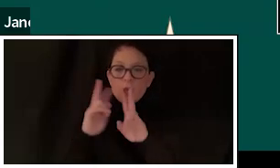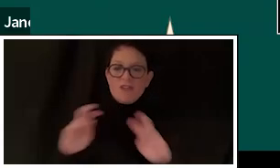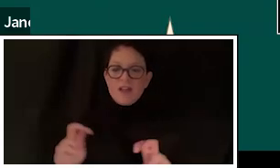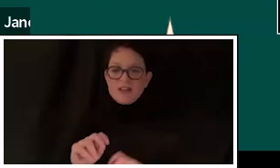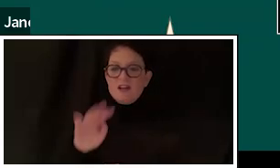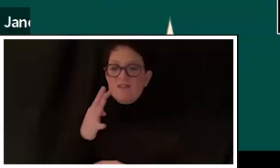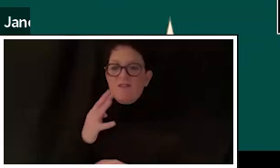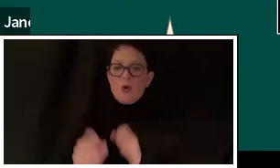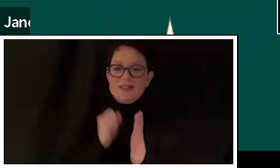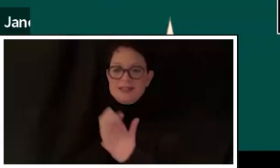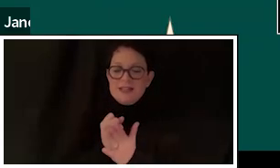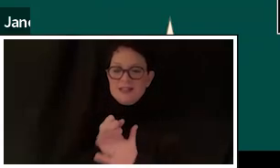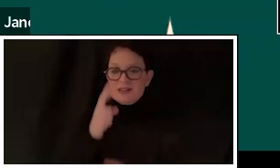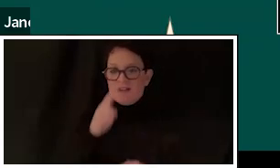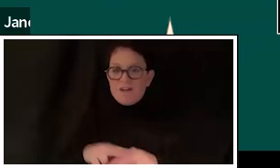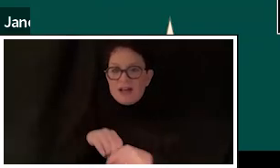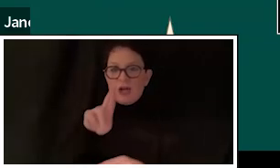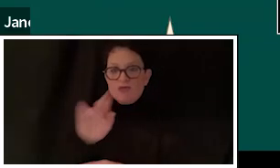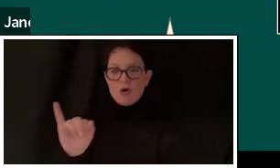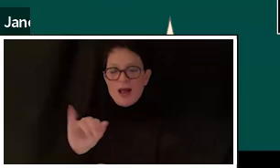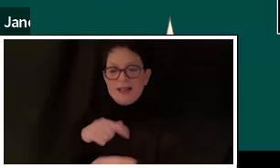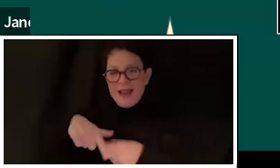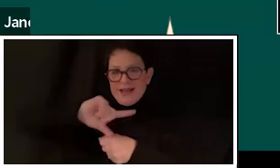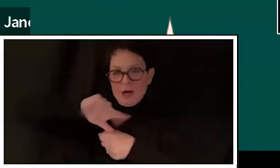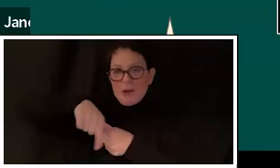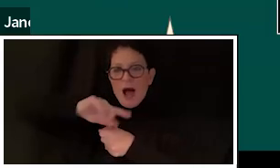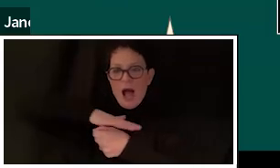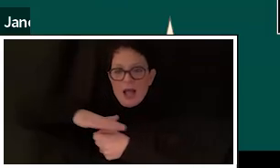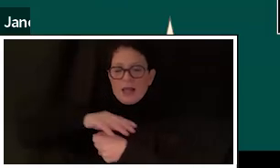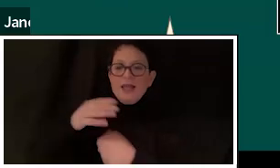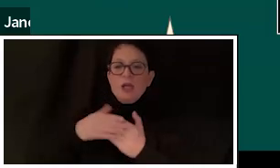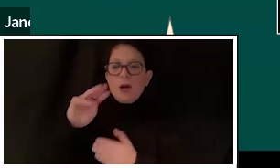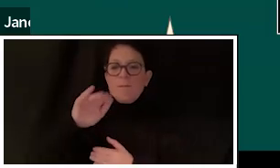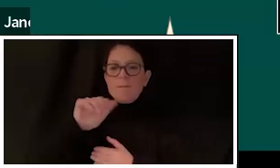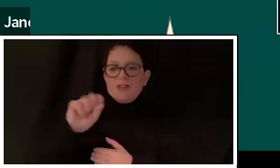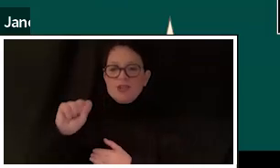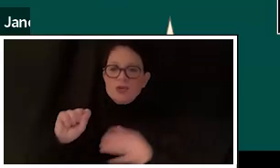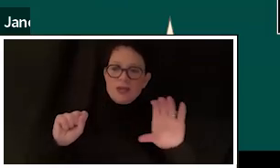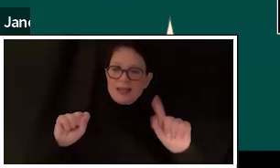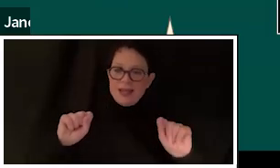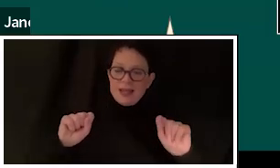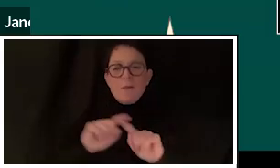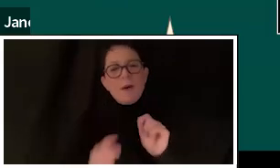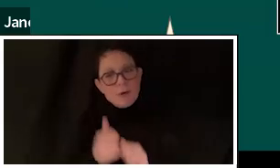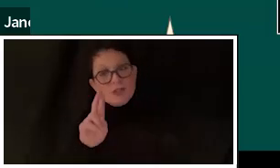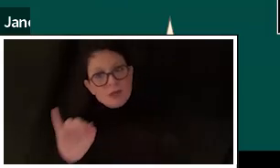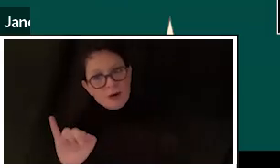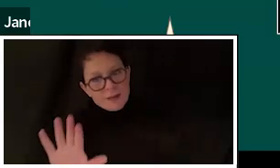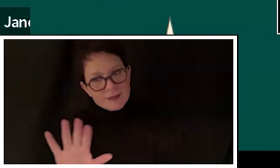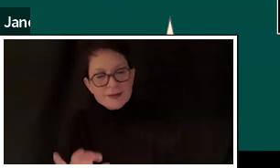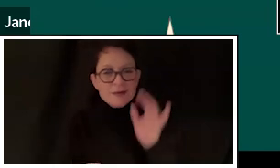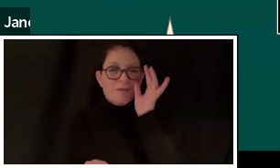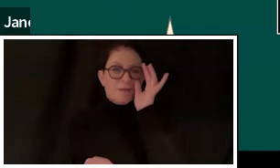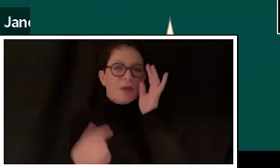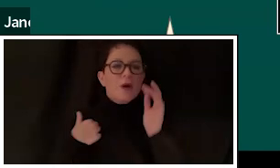4 seasons of fun in Rhode Island and nearby Rhode Island, right? Nearby Massachusetts and Connecticut, but mostly Rhode Island.